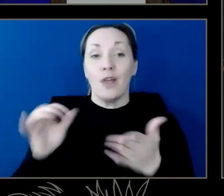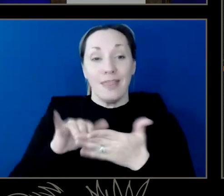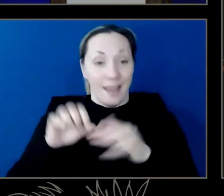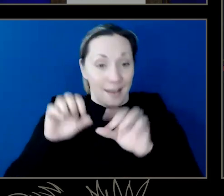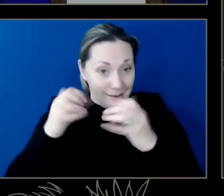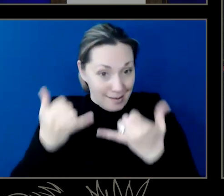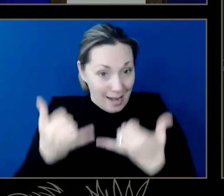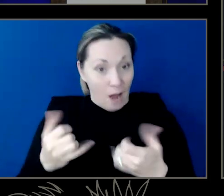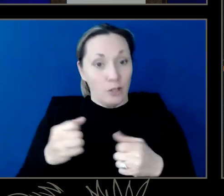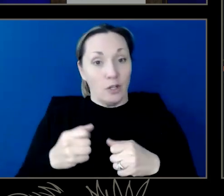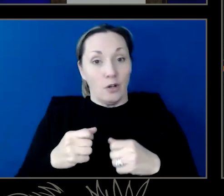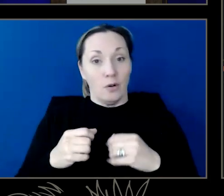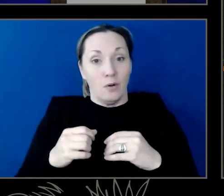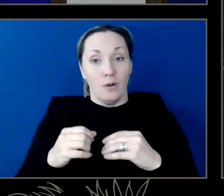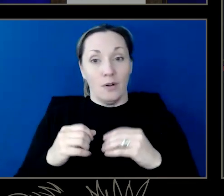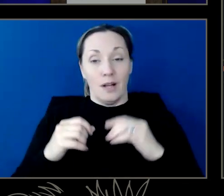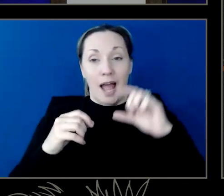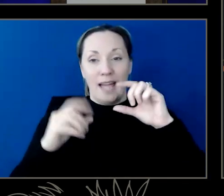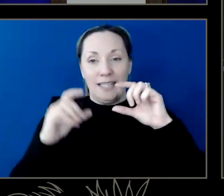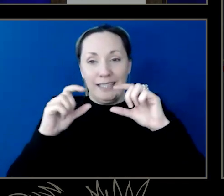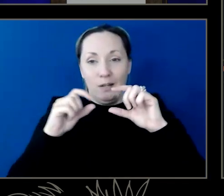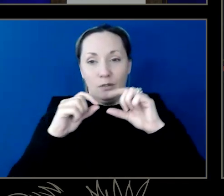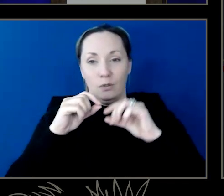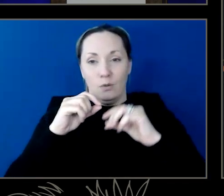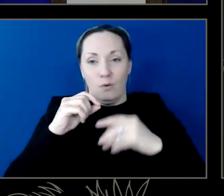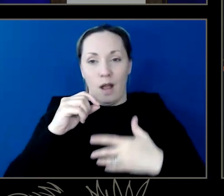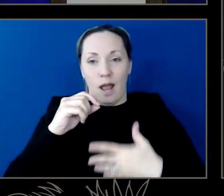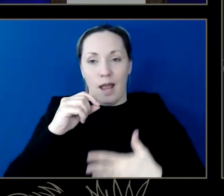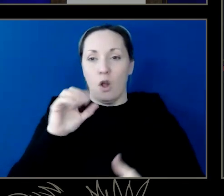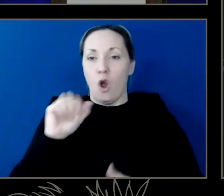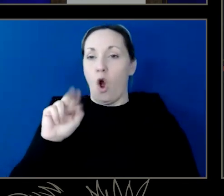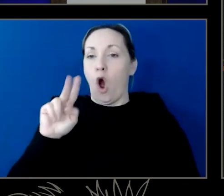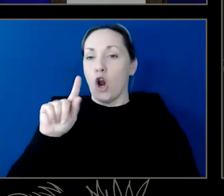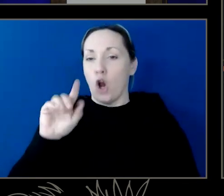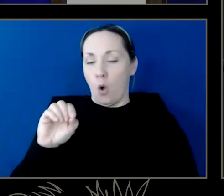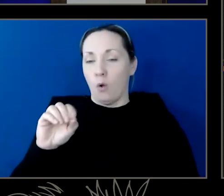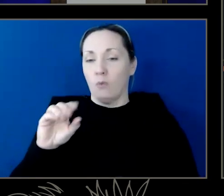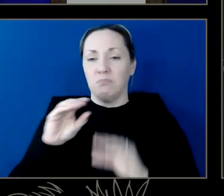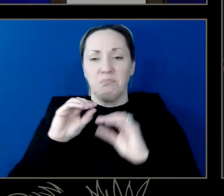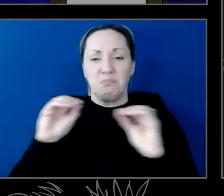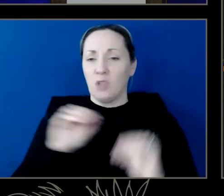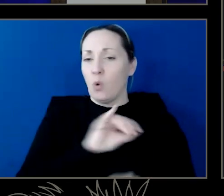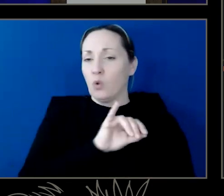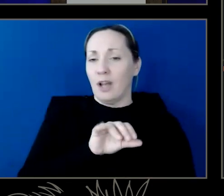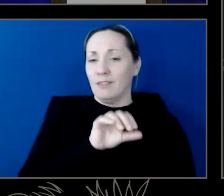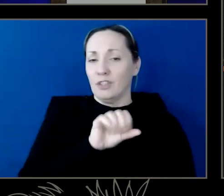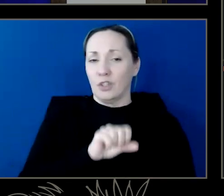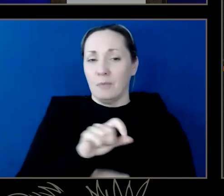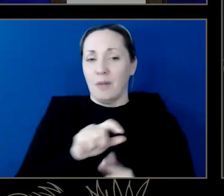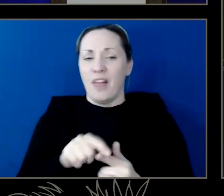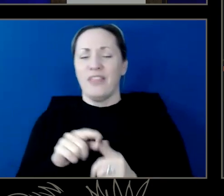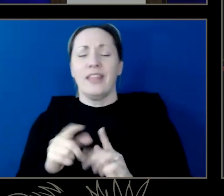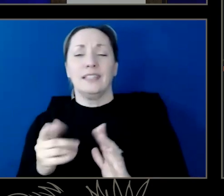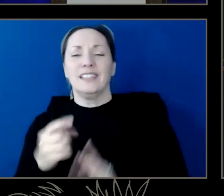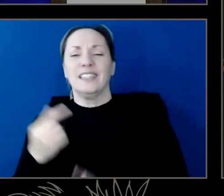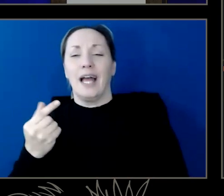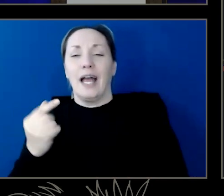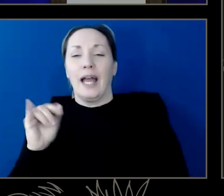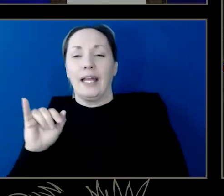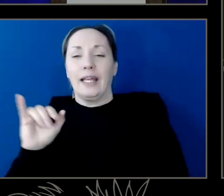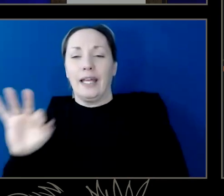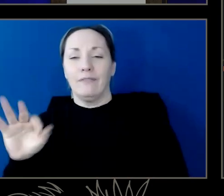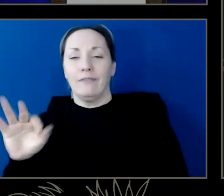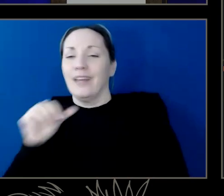move from height 0 to height auto without any JavaScript at all. One thing you will notice, though, is that this is a GIF and not a demo because, of course, it's